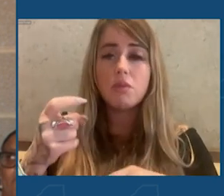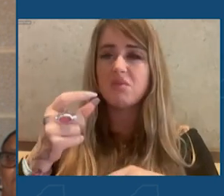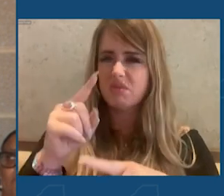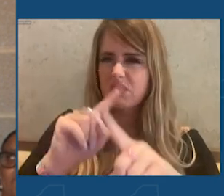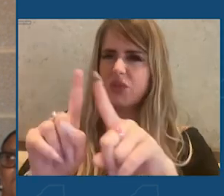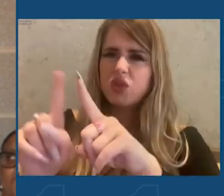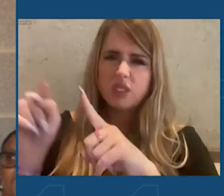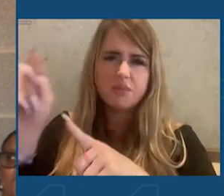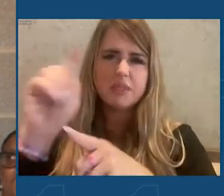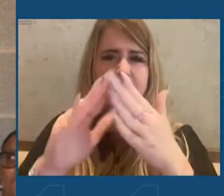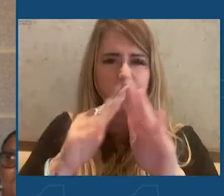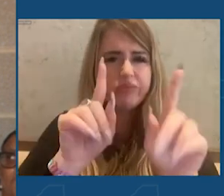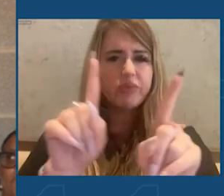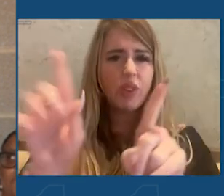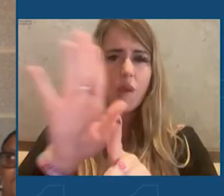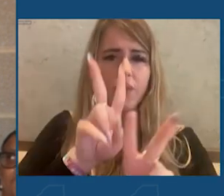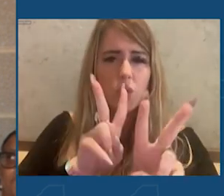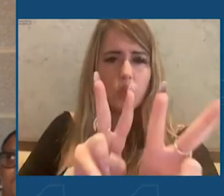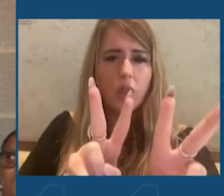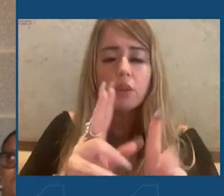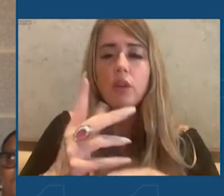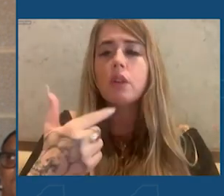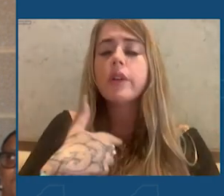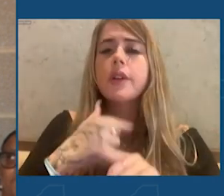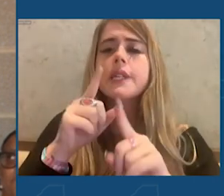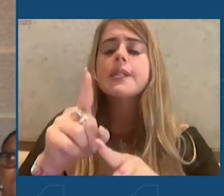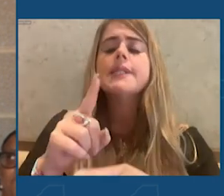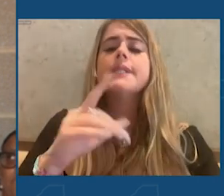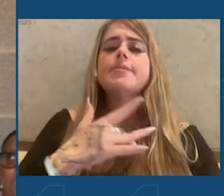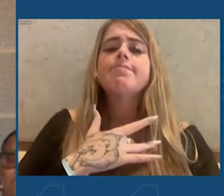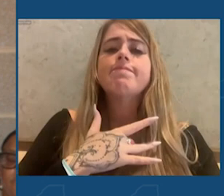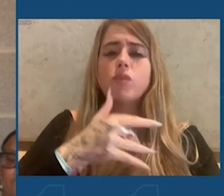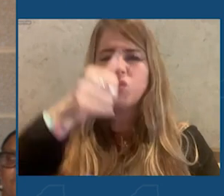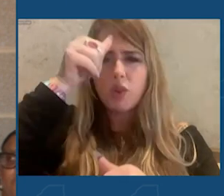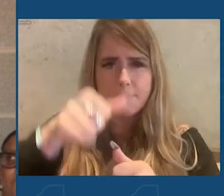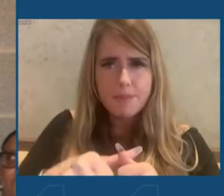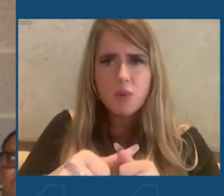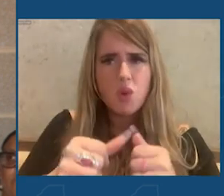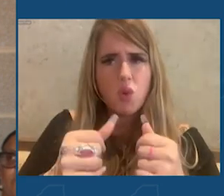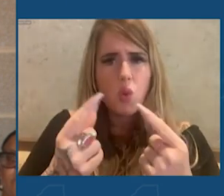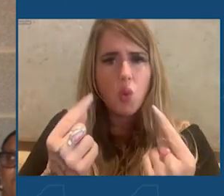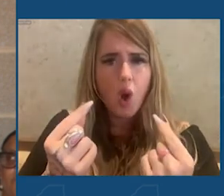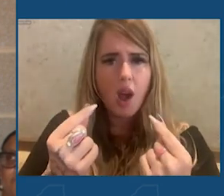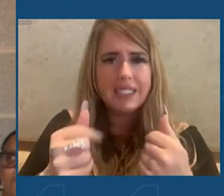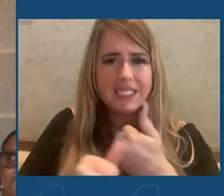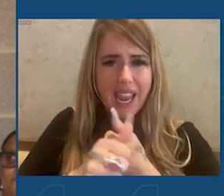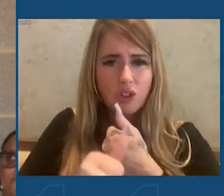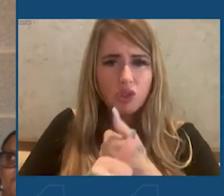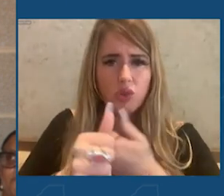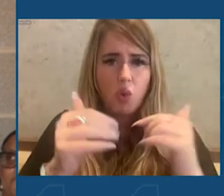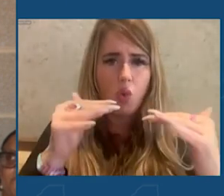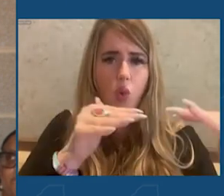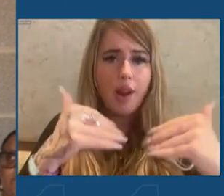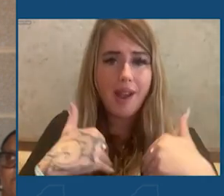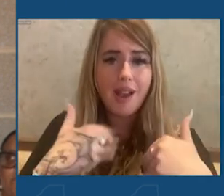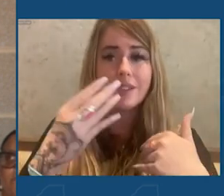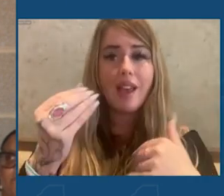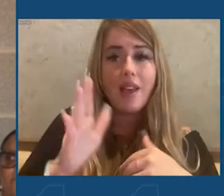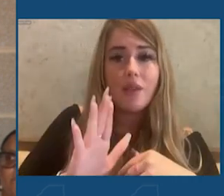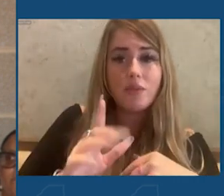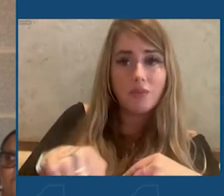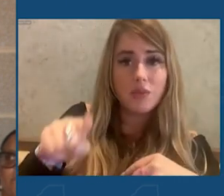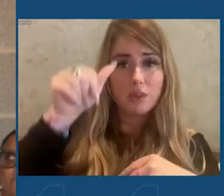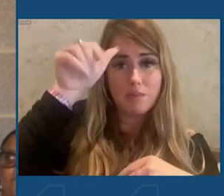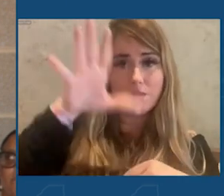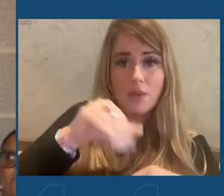It's a very stark reminder of the dangers of war and the sacrifice that those young men and women take on to protect